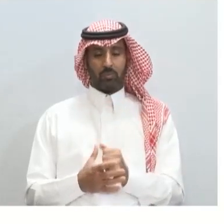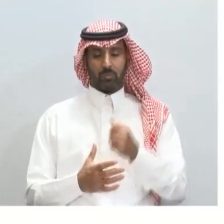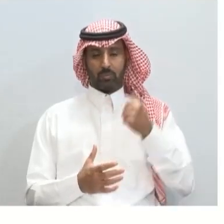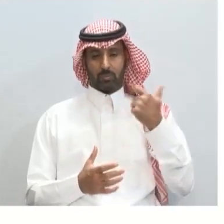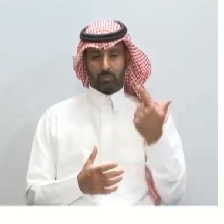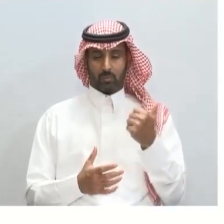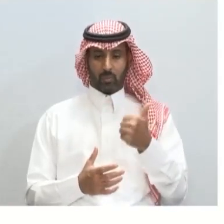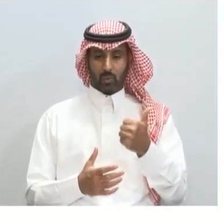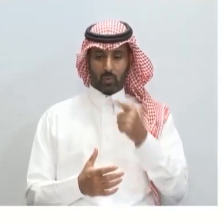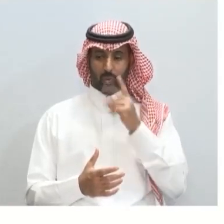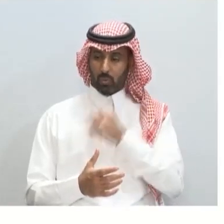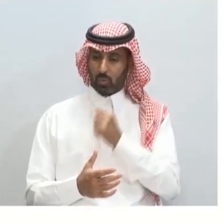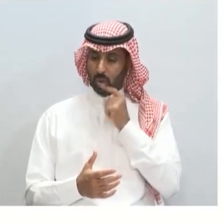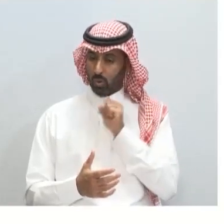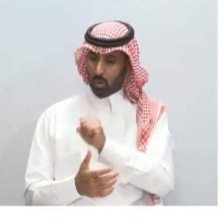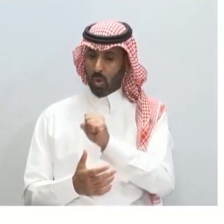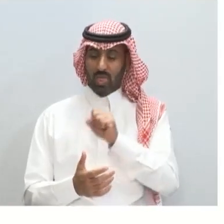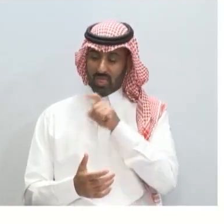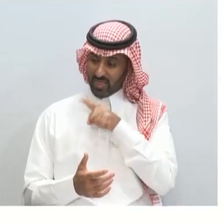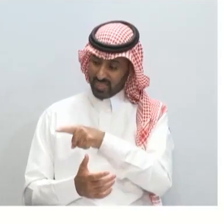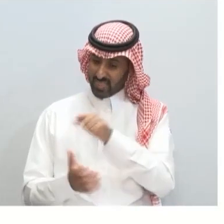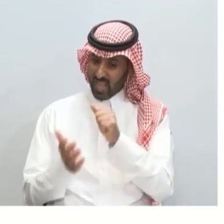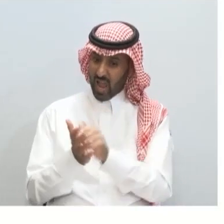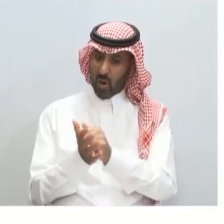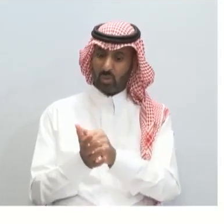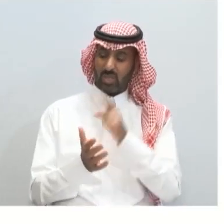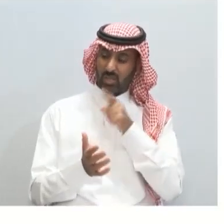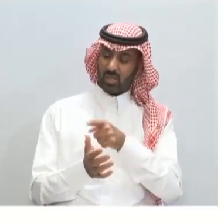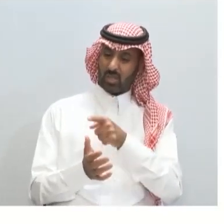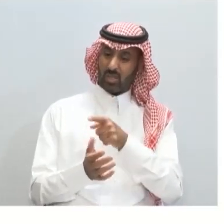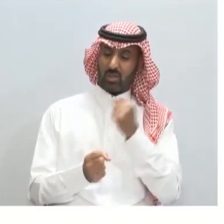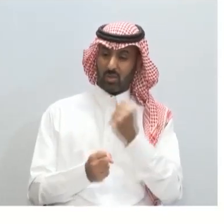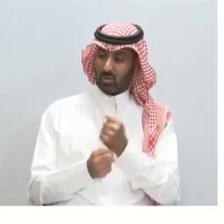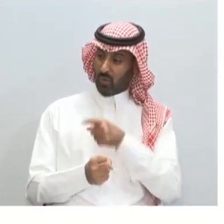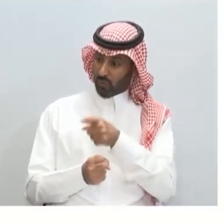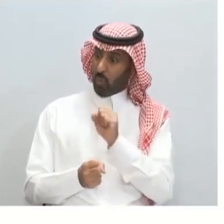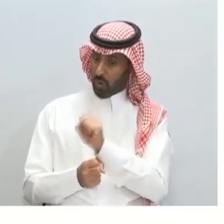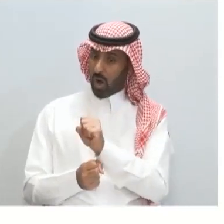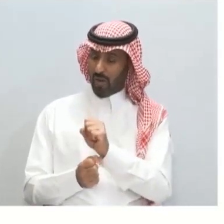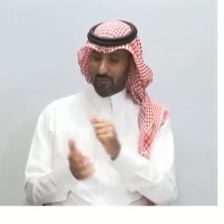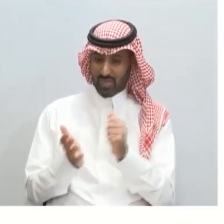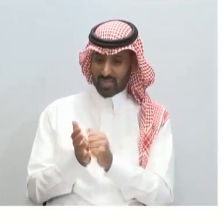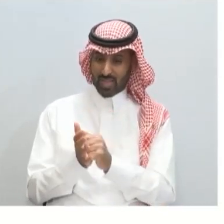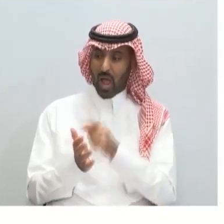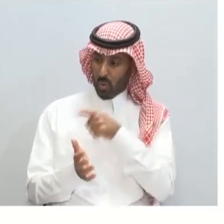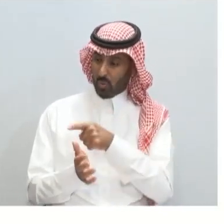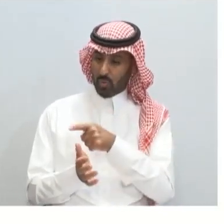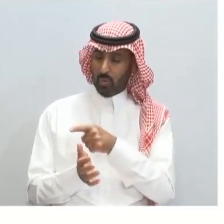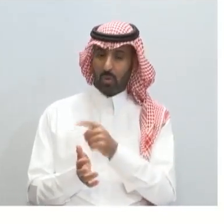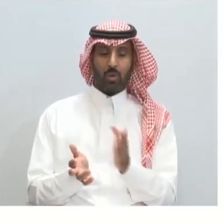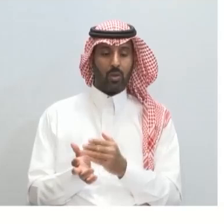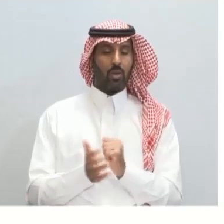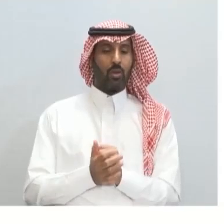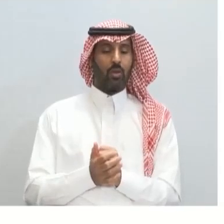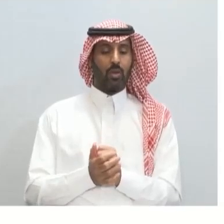six you don't own this house behaving and as if yes